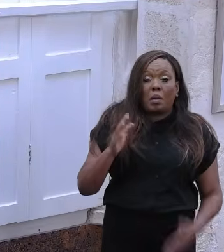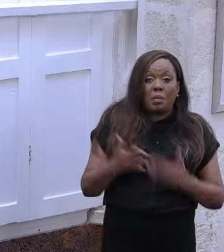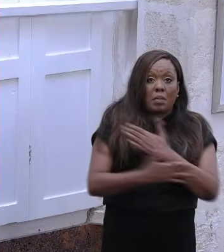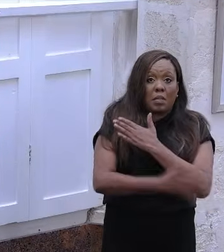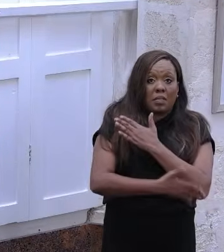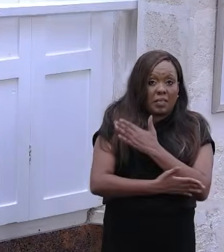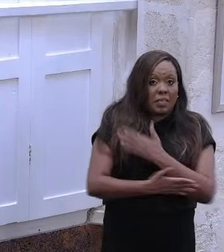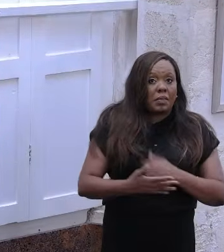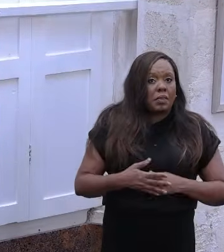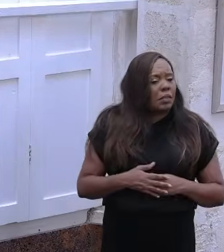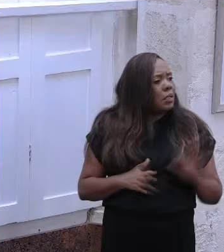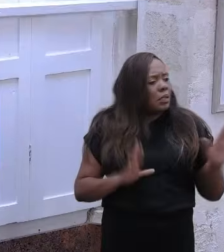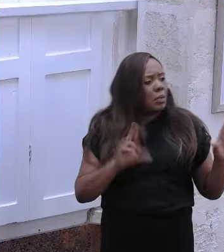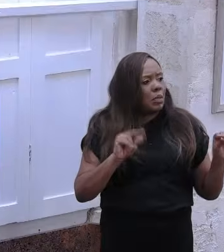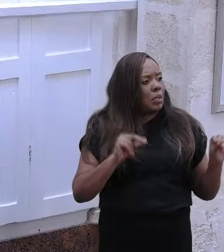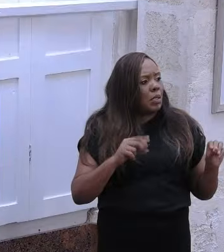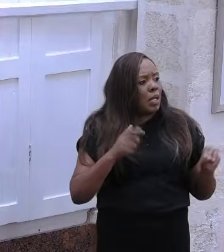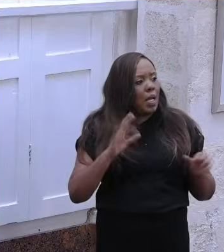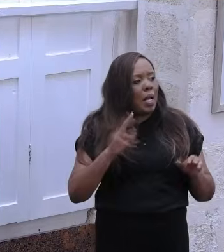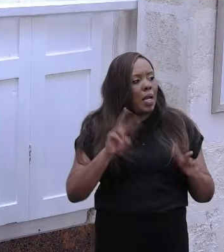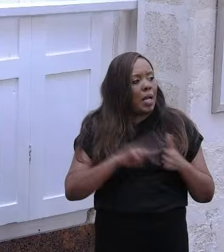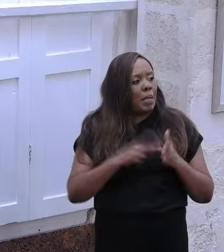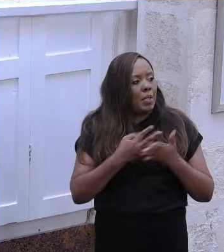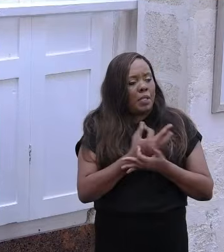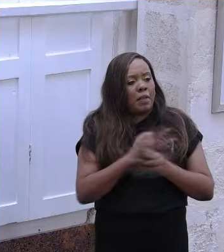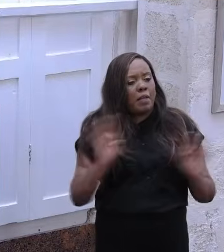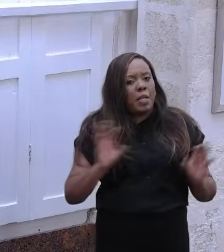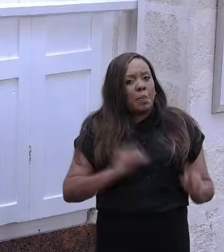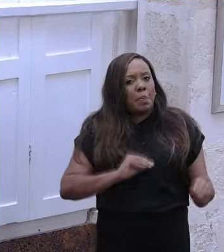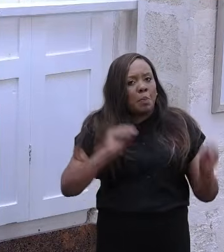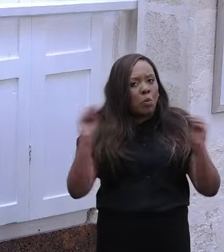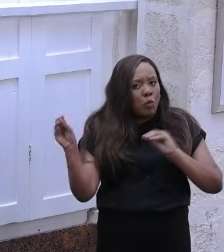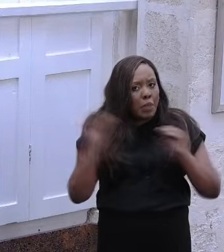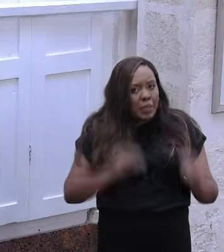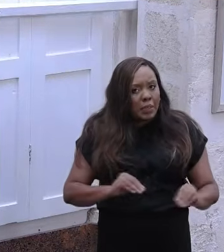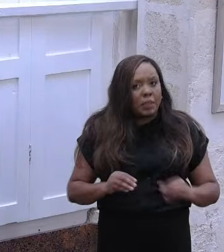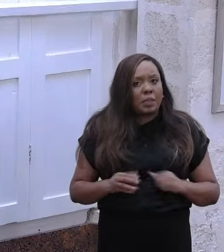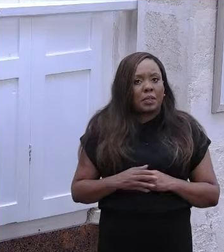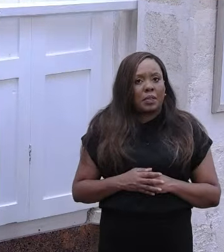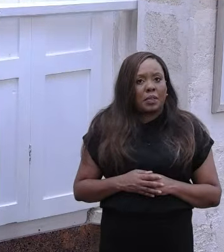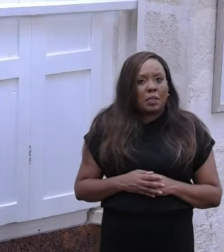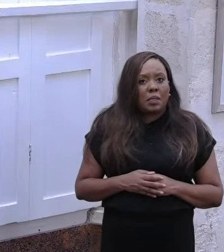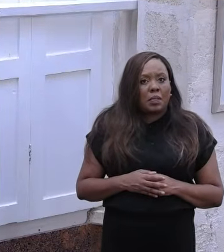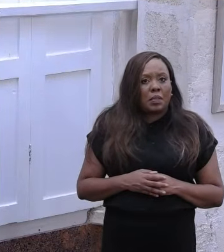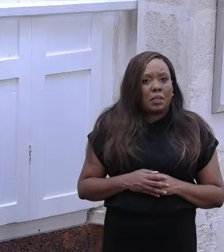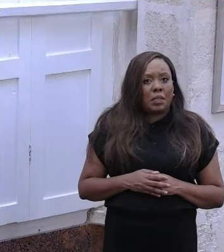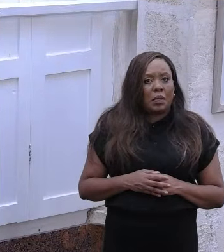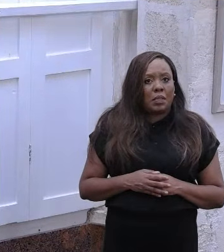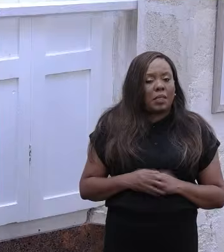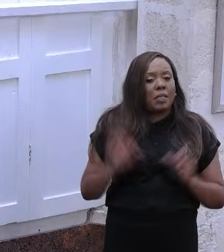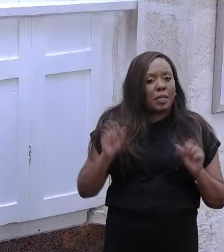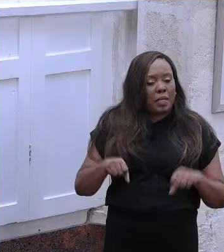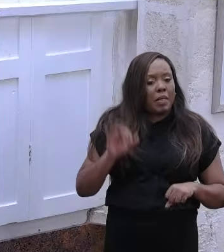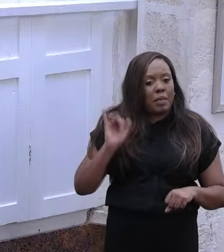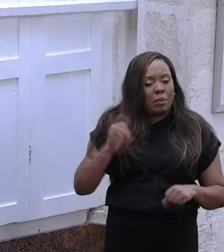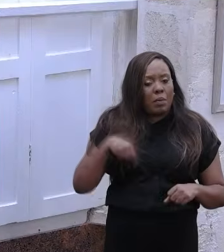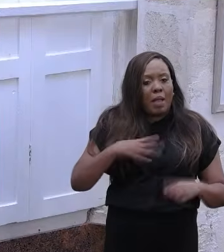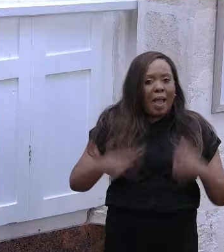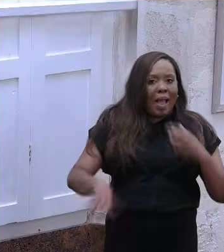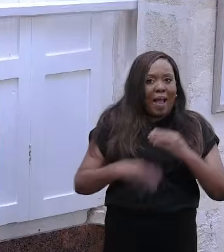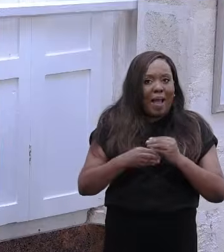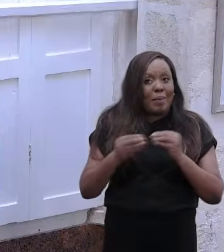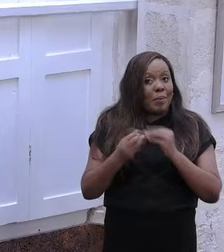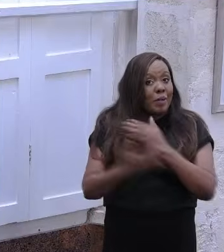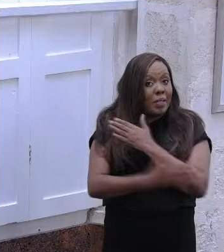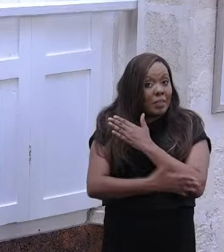I'm referring to the free movement. The 3 countries that we have that you could come and live here. So that can be extended to anyone, to any country.